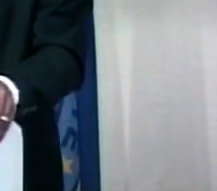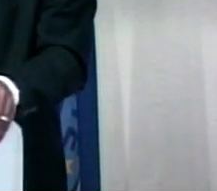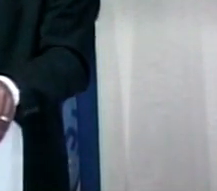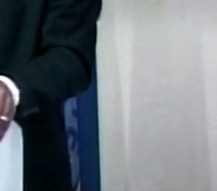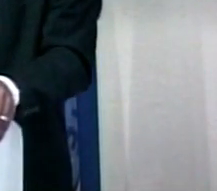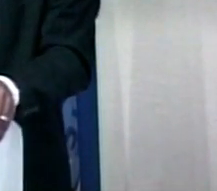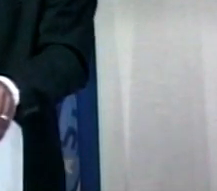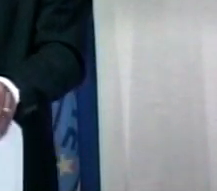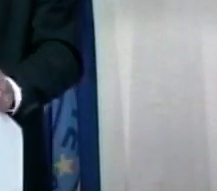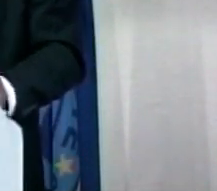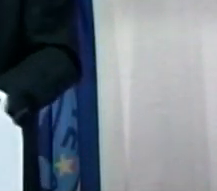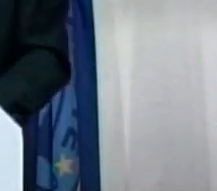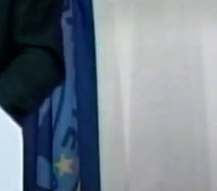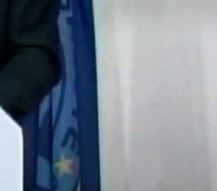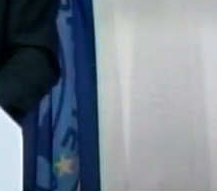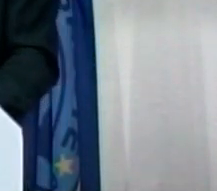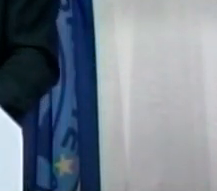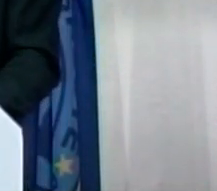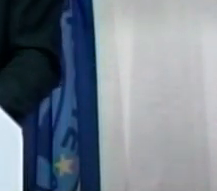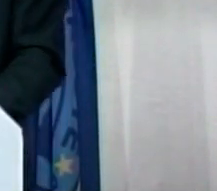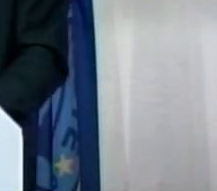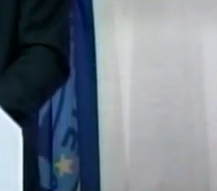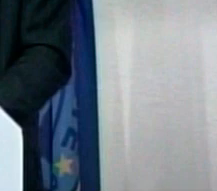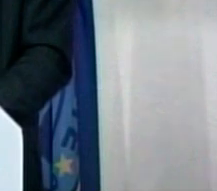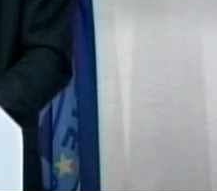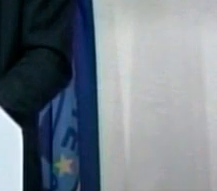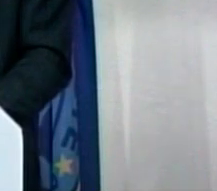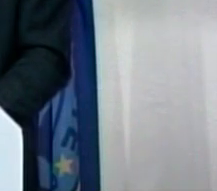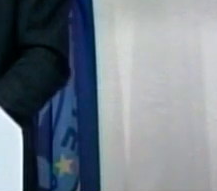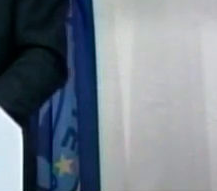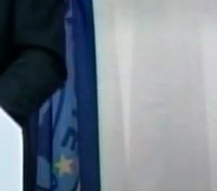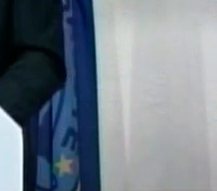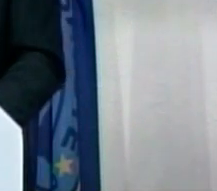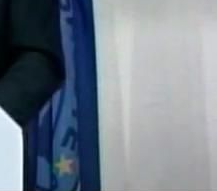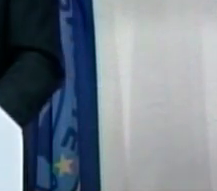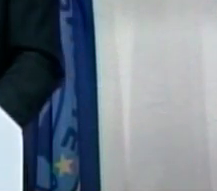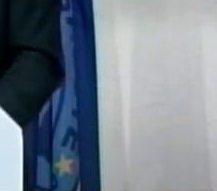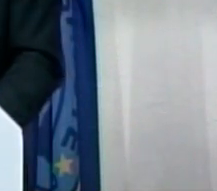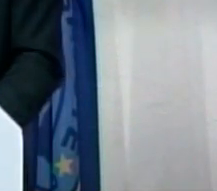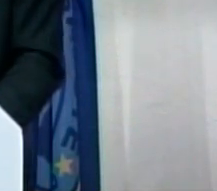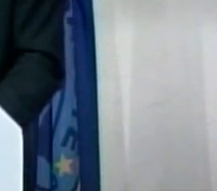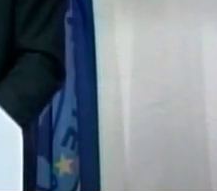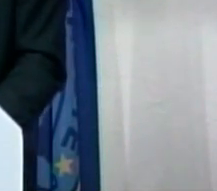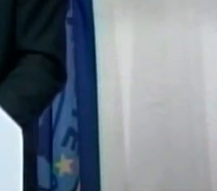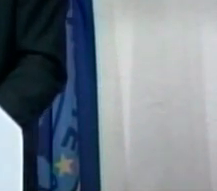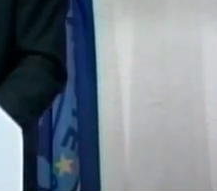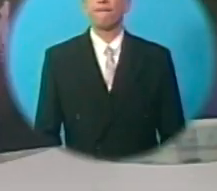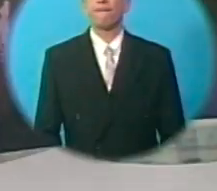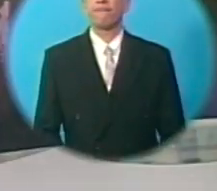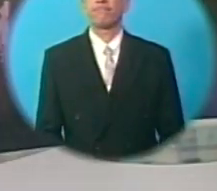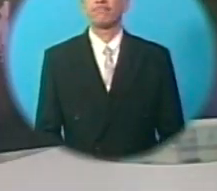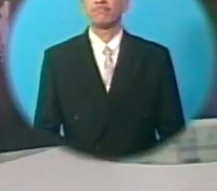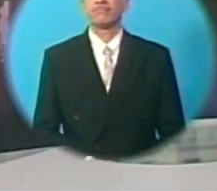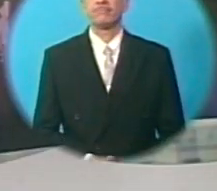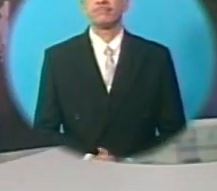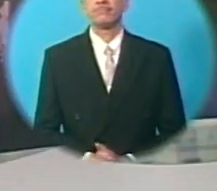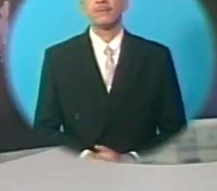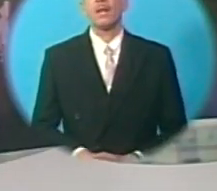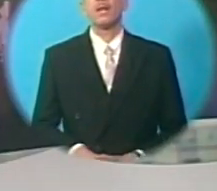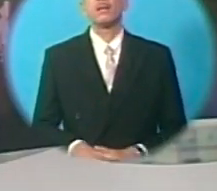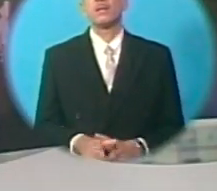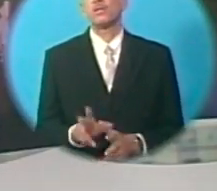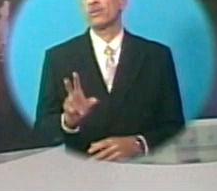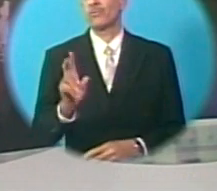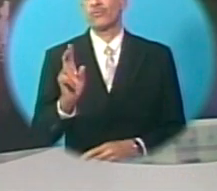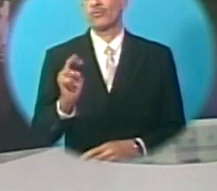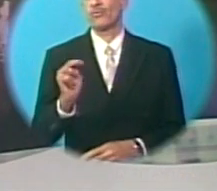increased activity and risk of Zika with the expected intense rainy season. While there's no